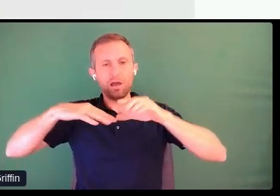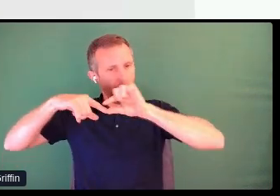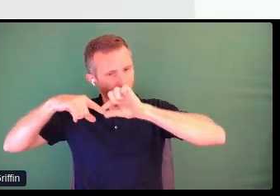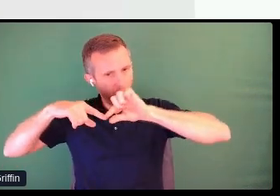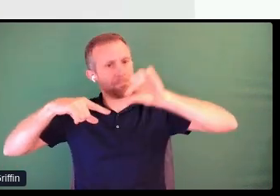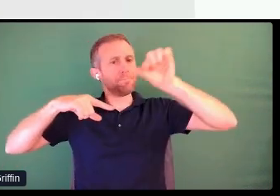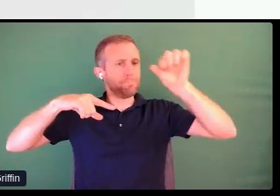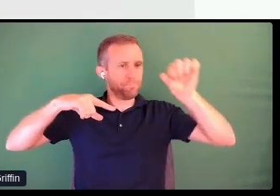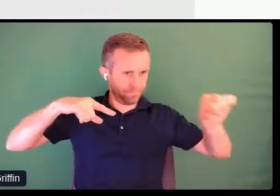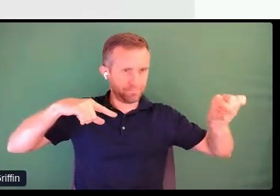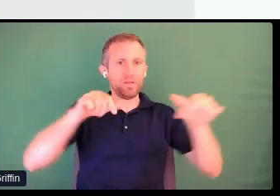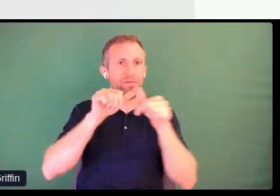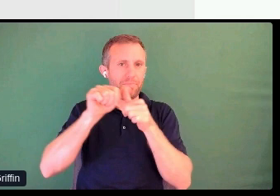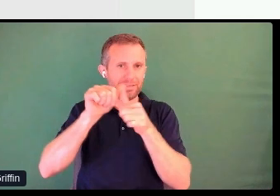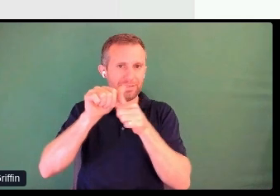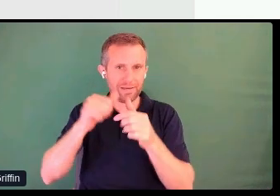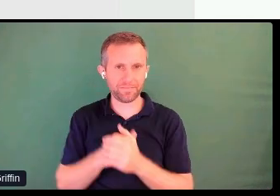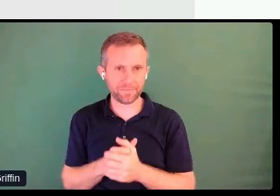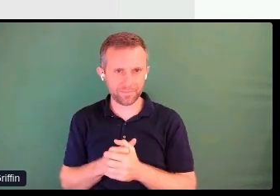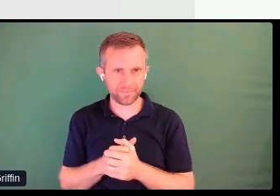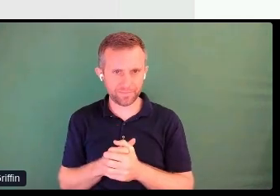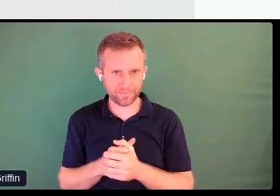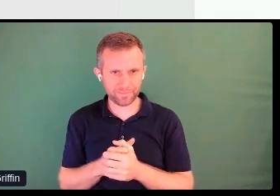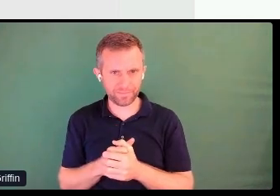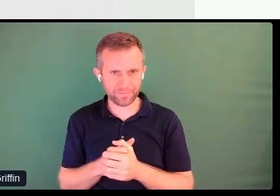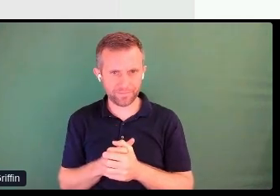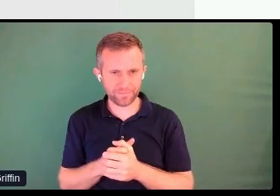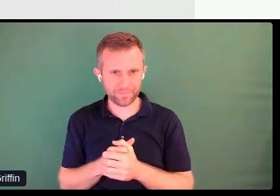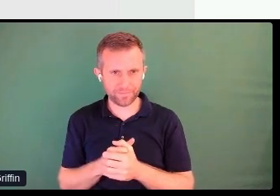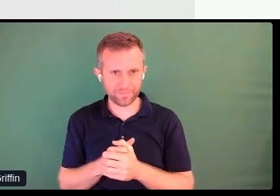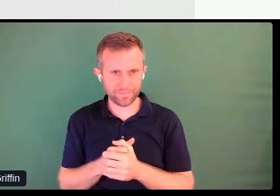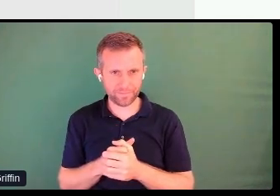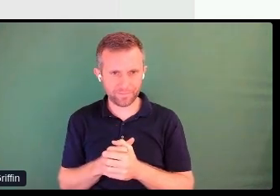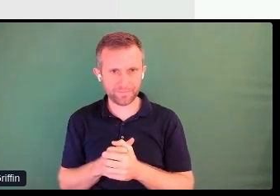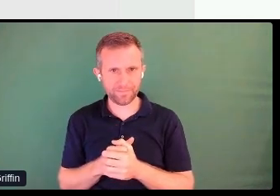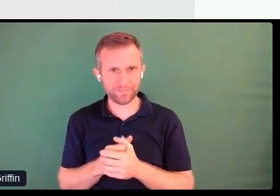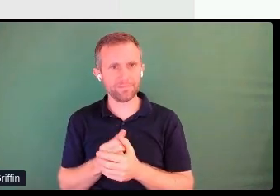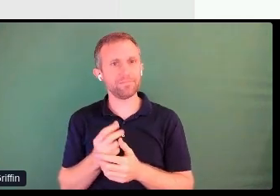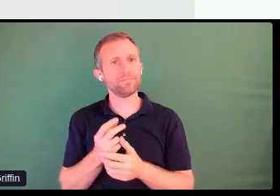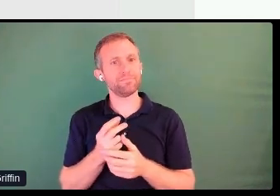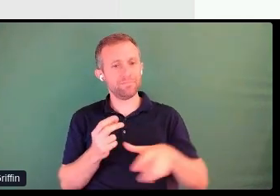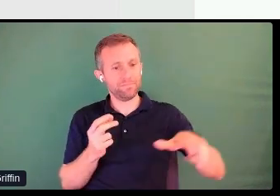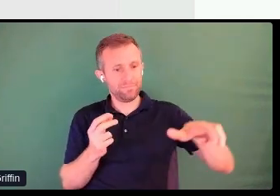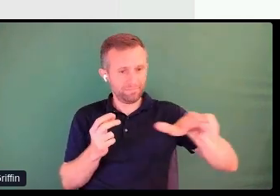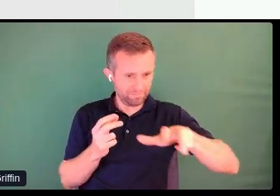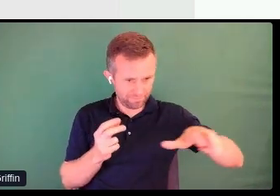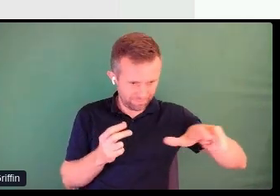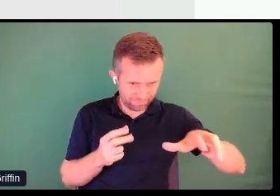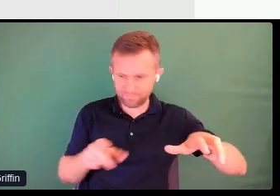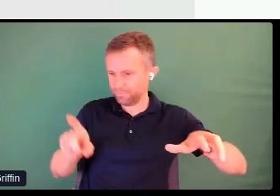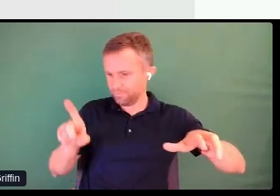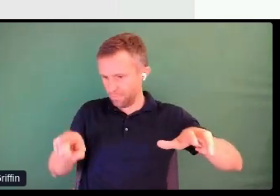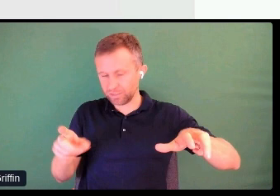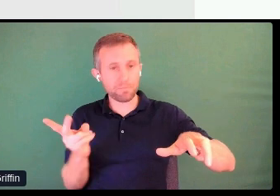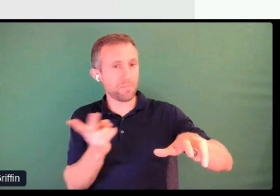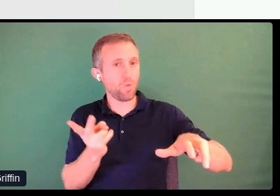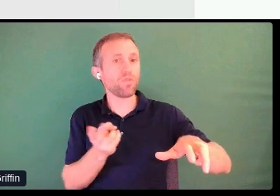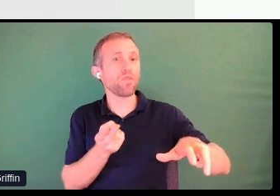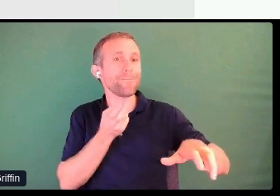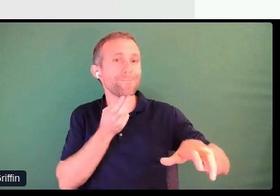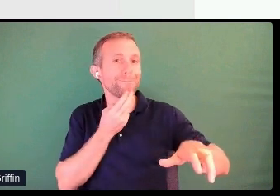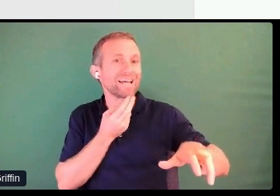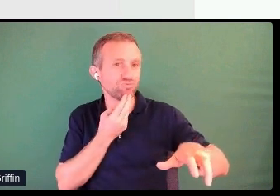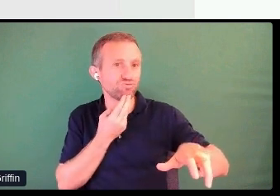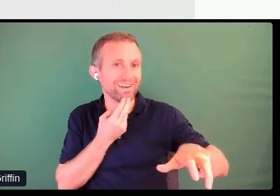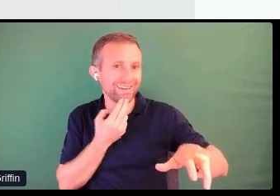We further iterated towards a compact form factor for both the hub and button with an integrated battery, same as for the mouse